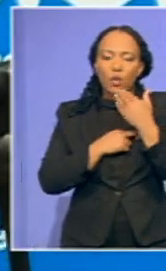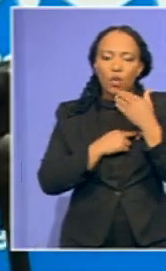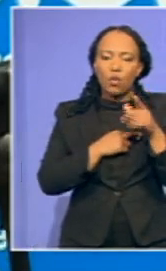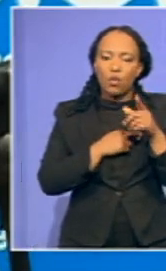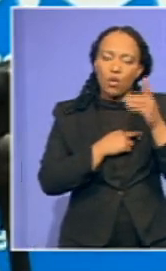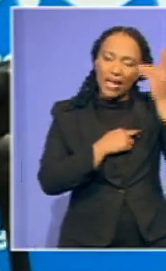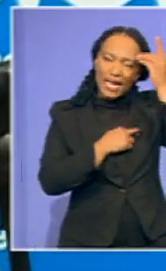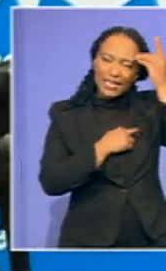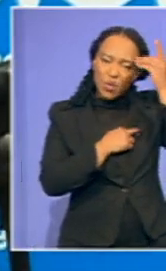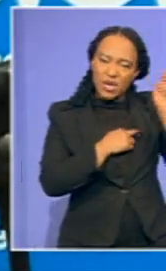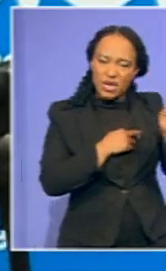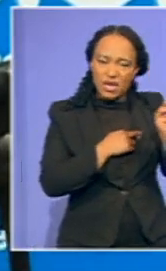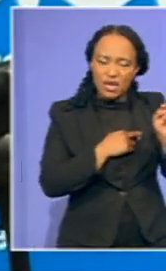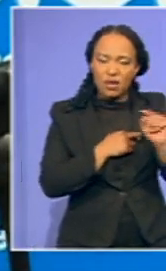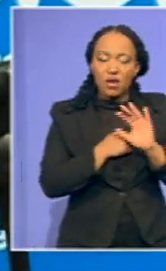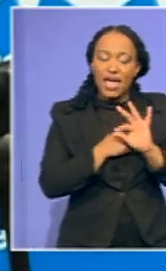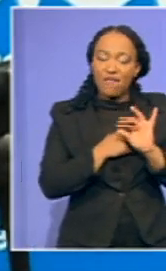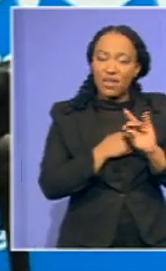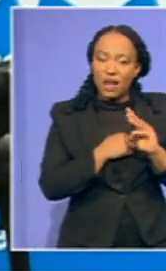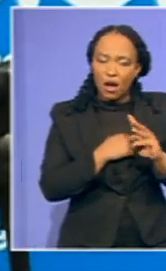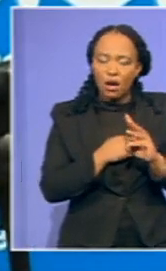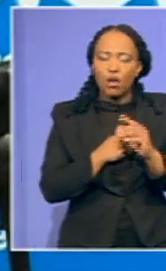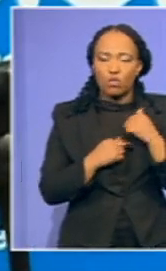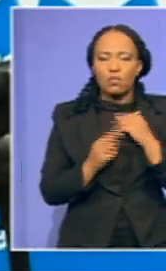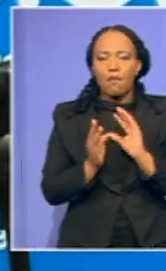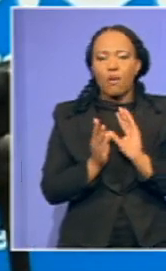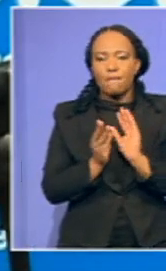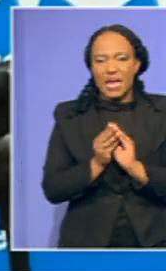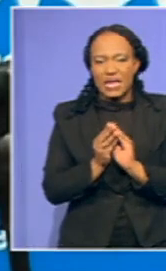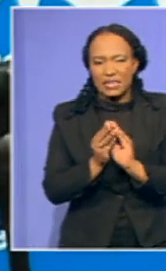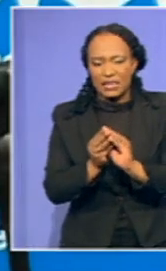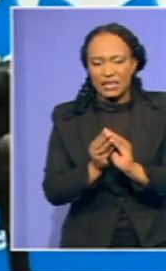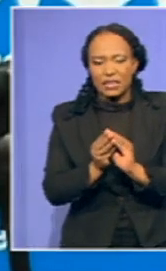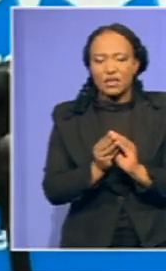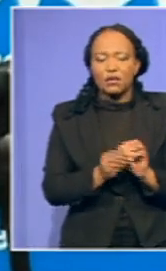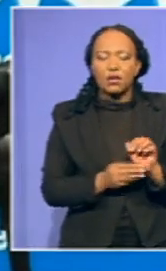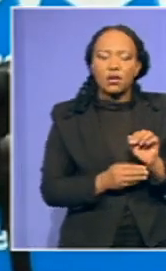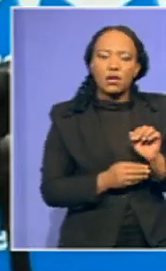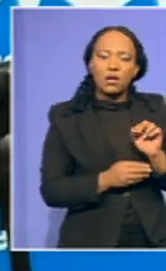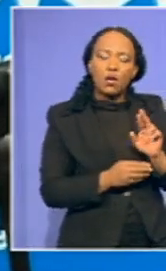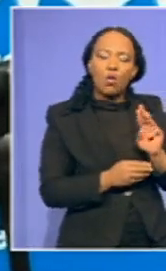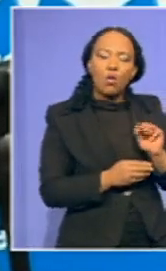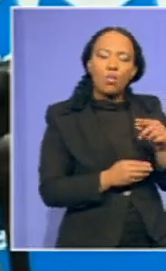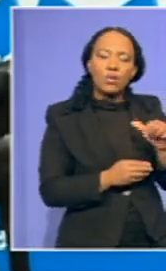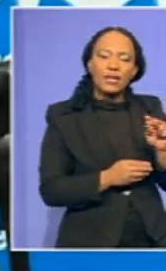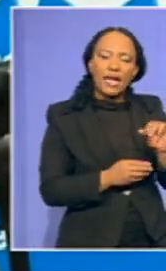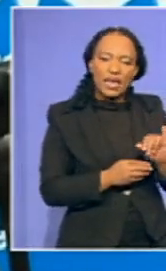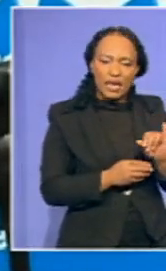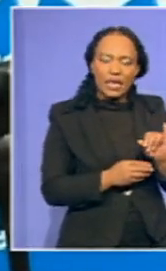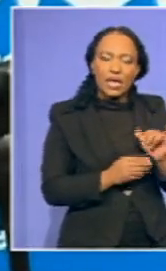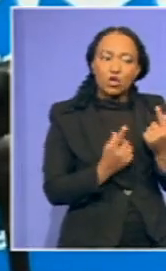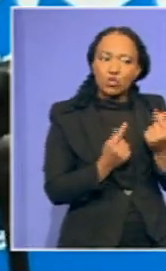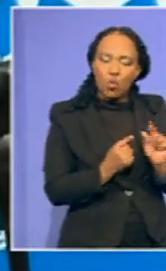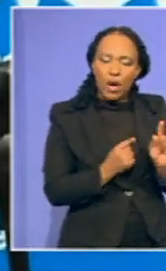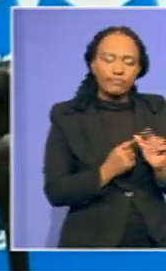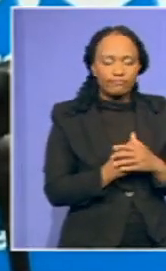basis. And our discussions are not about what Umgeni is doing. Our discussions are about water in general.